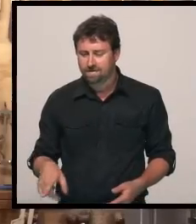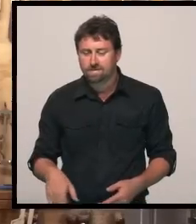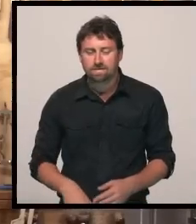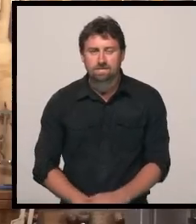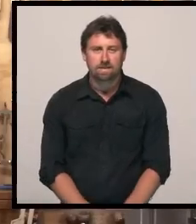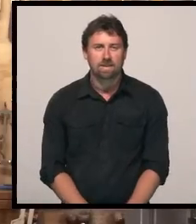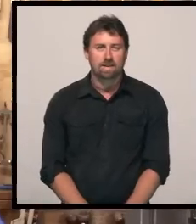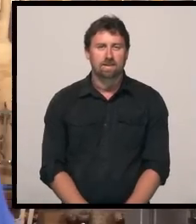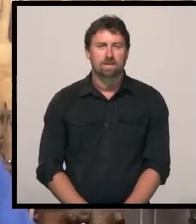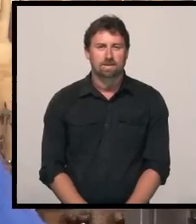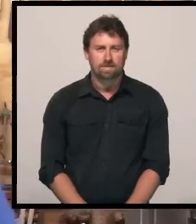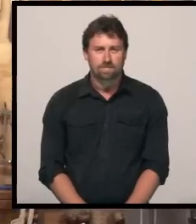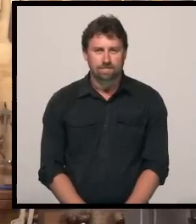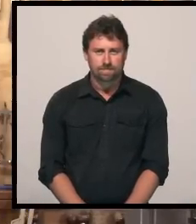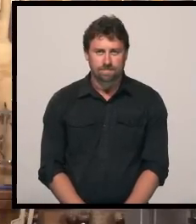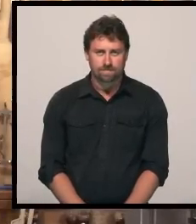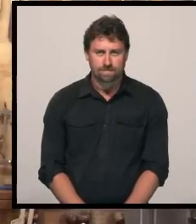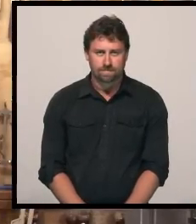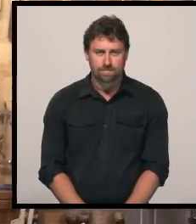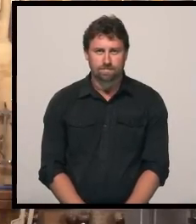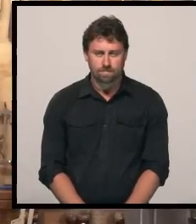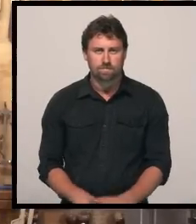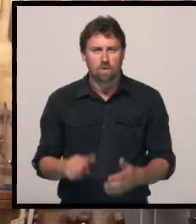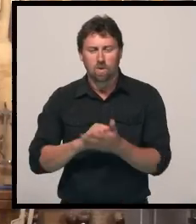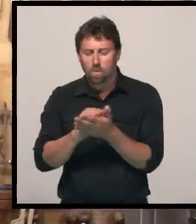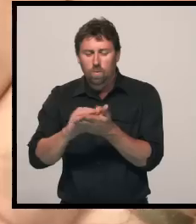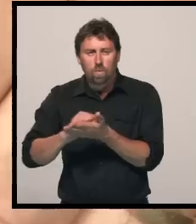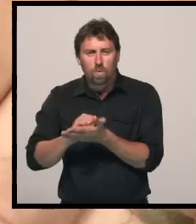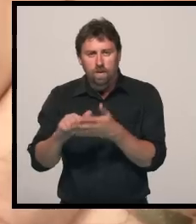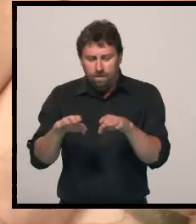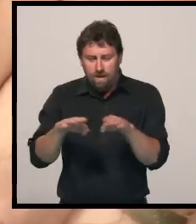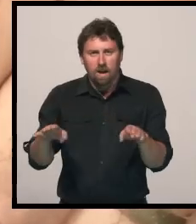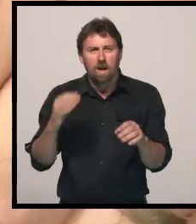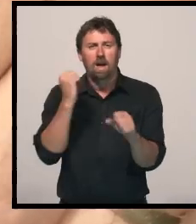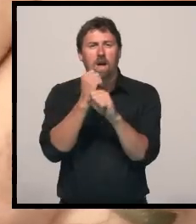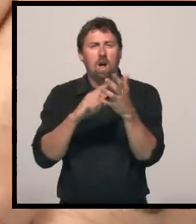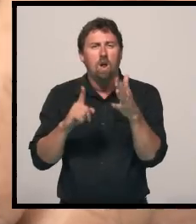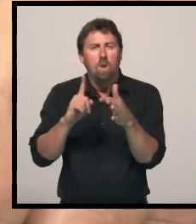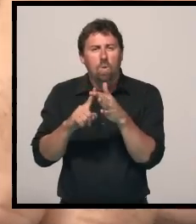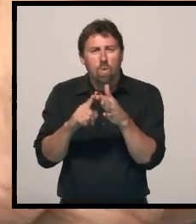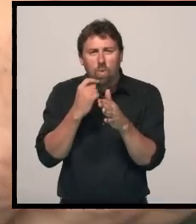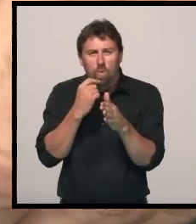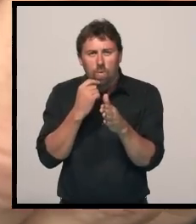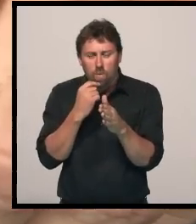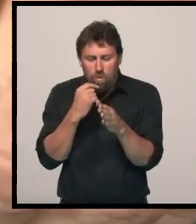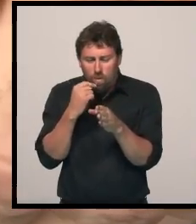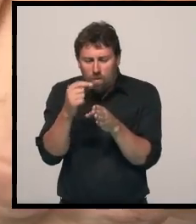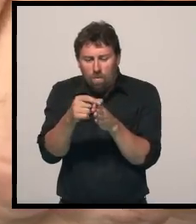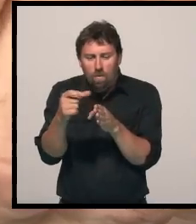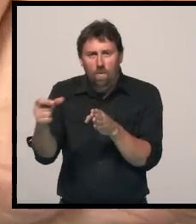flat, a dab of glue, and then just set them into the corner using a square.